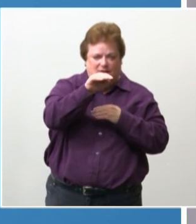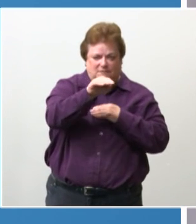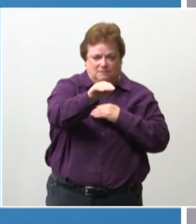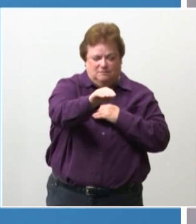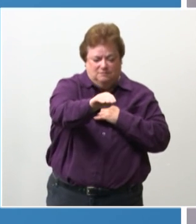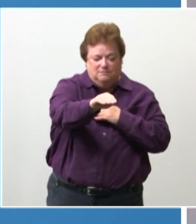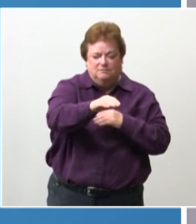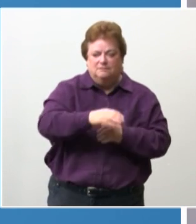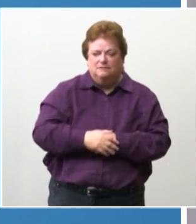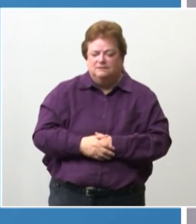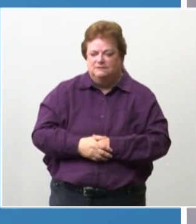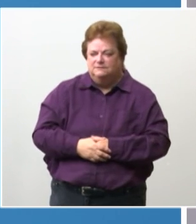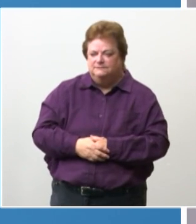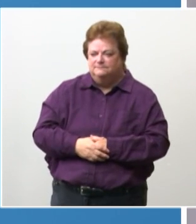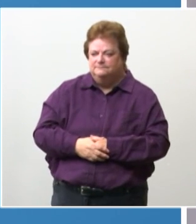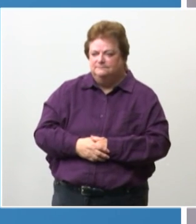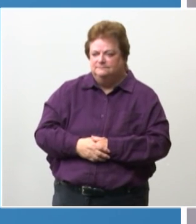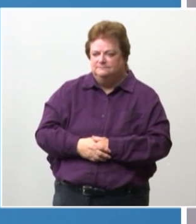infectious period.